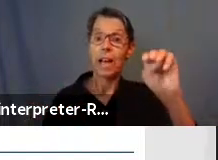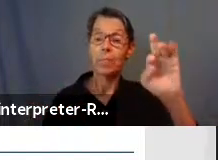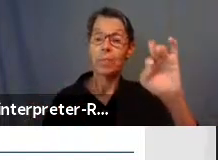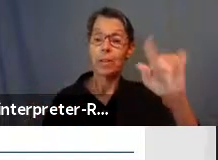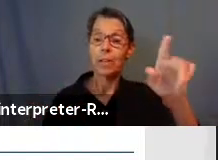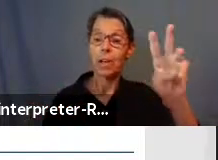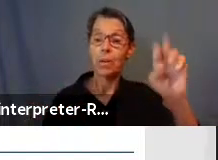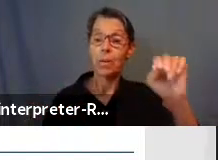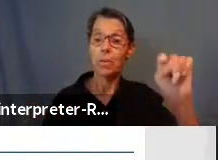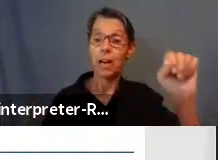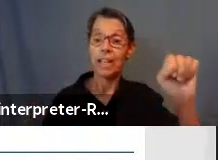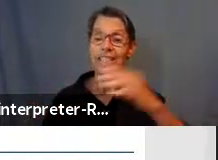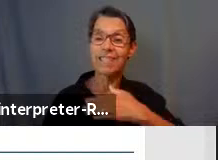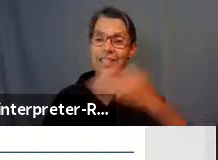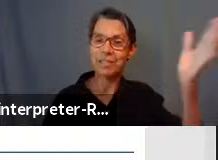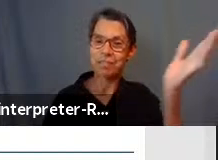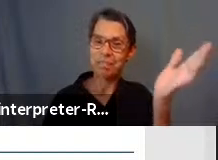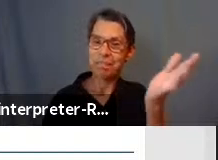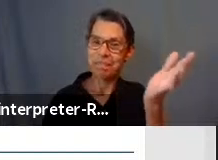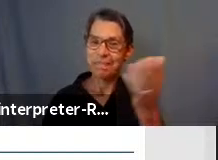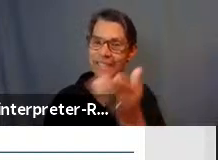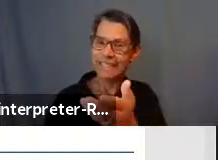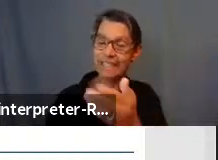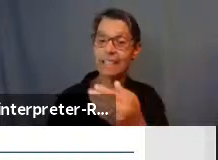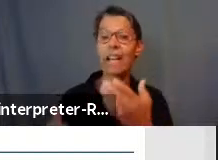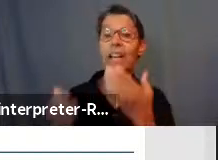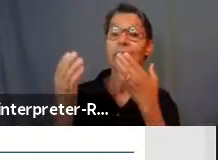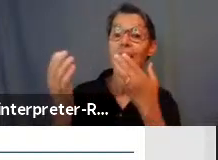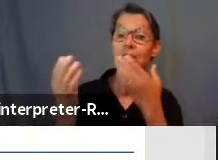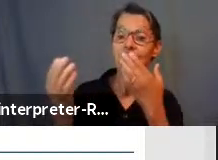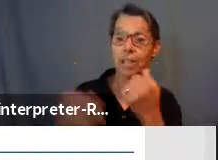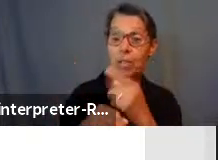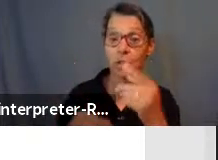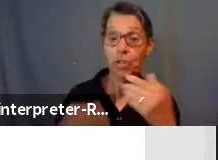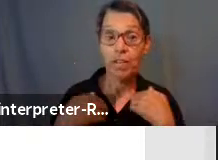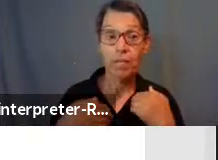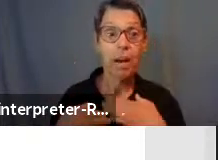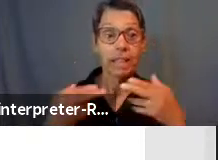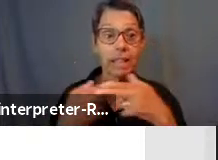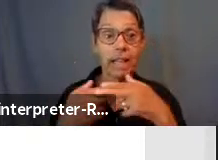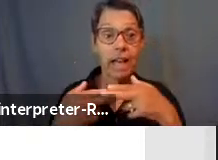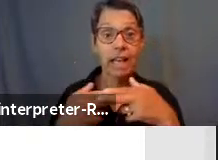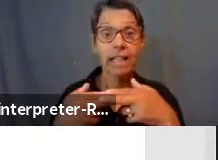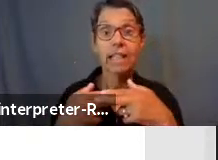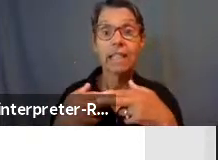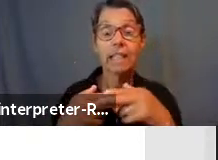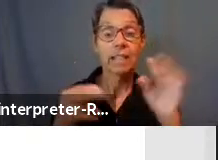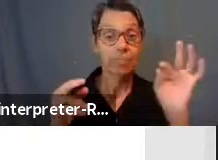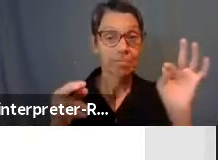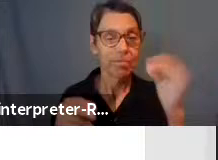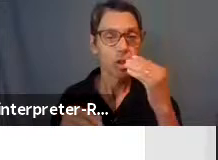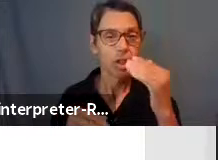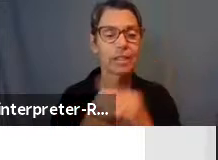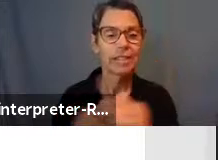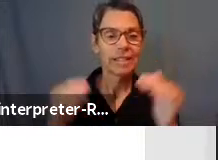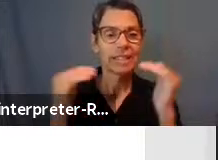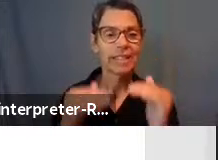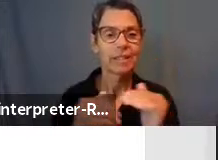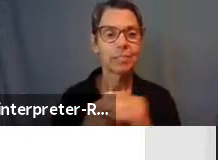talk. Thank you, ma'am. I want to make sure you had access to my slides and that you had control of them. Thank you very much. Okay, next